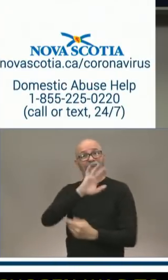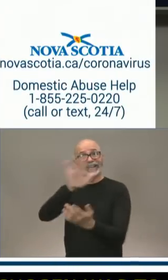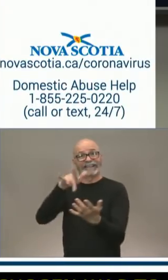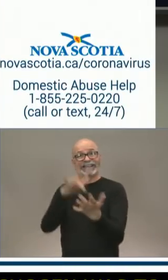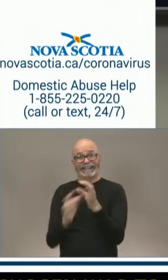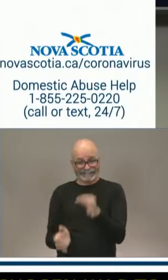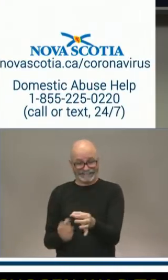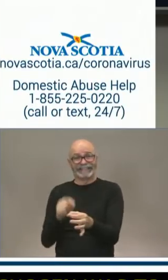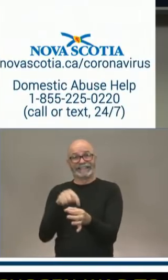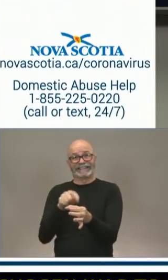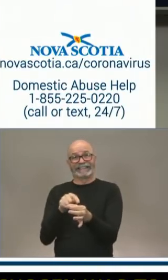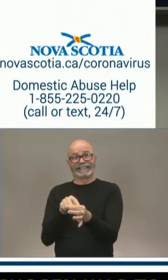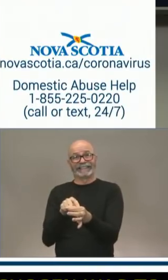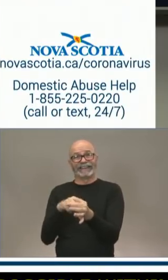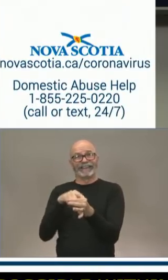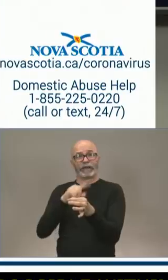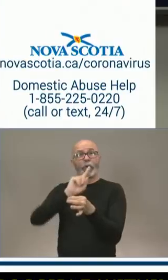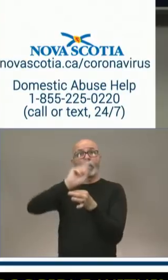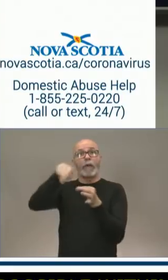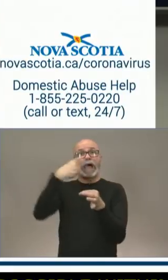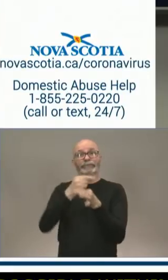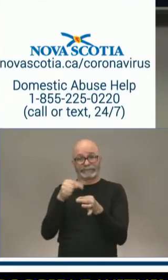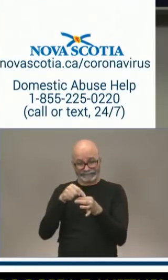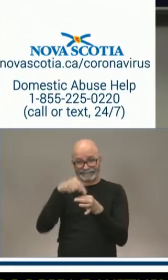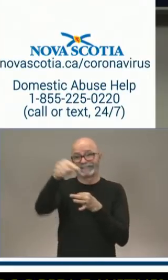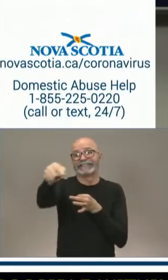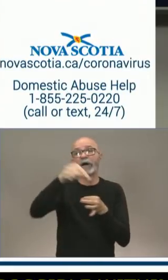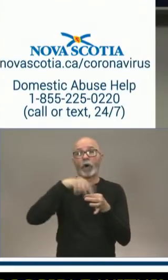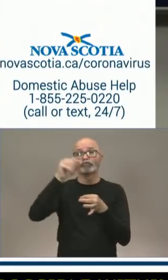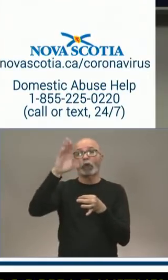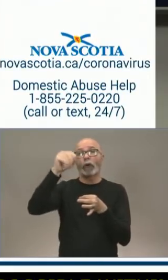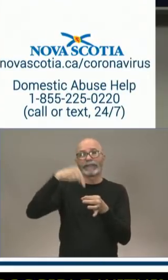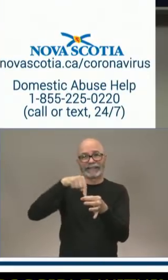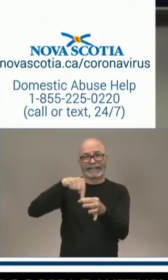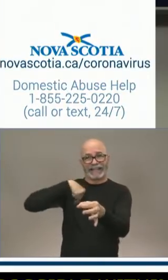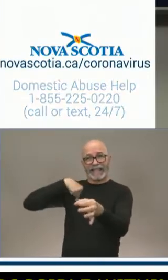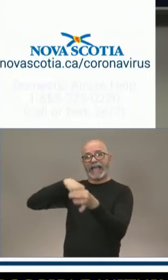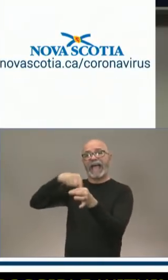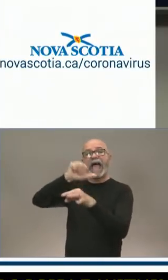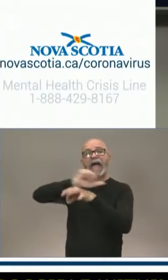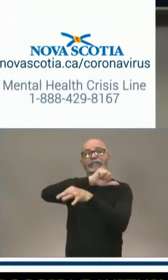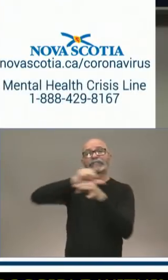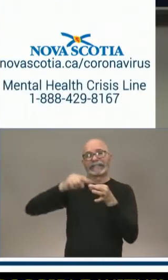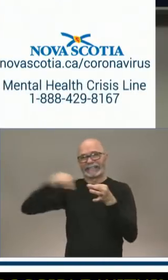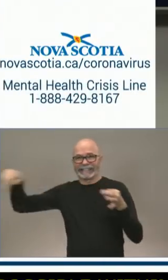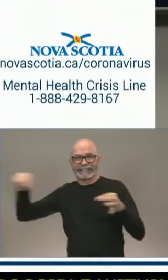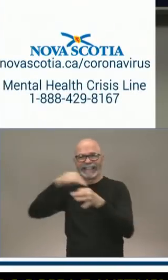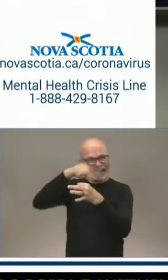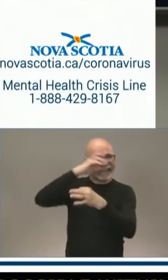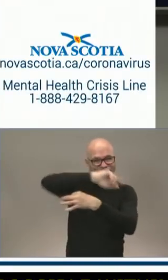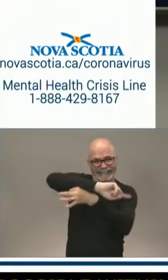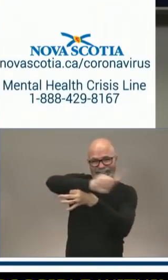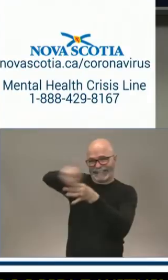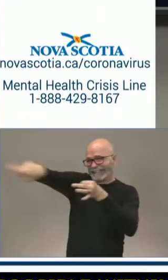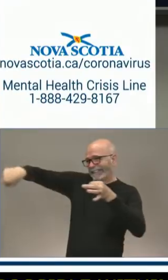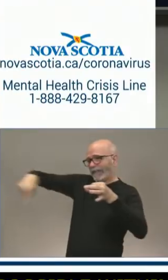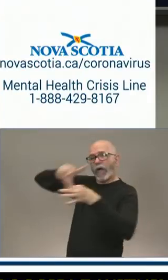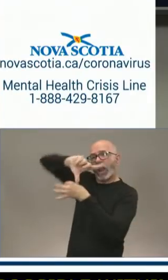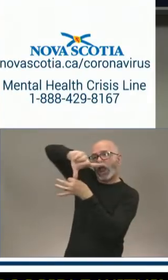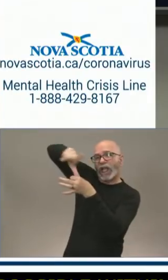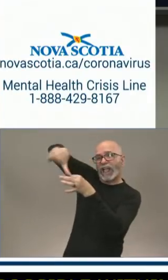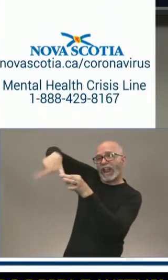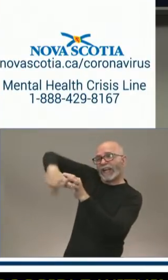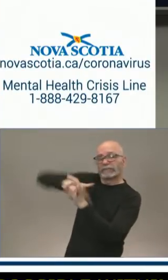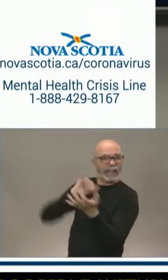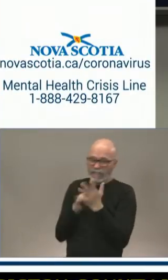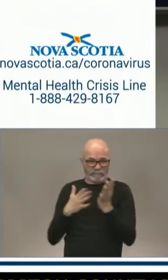Truro or down to Antigonish, and we're getting lots of people from the Pictou, New Glasgow area coming to those clinics. But that's a first step. We know